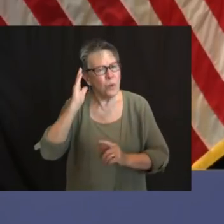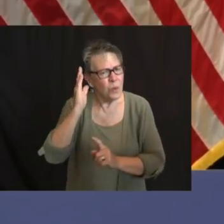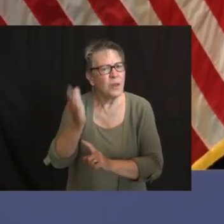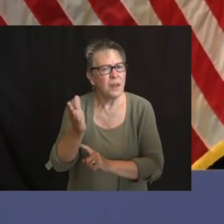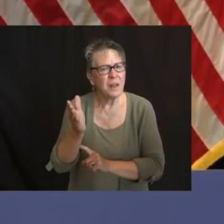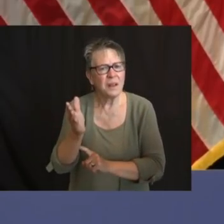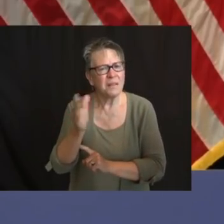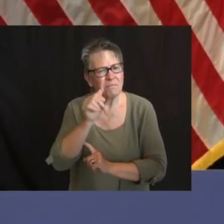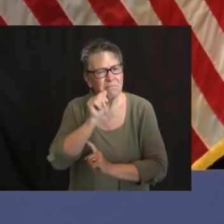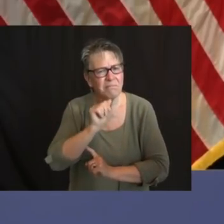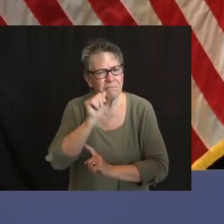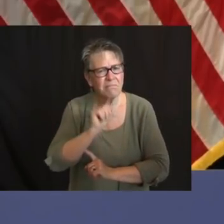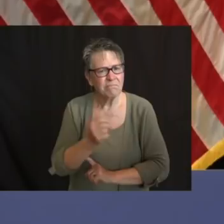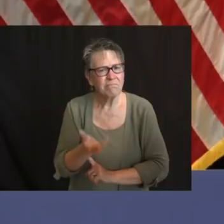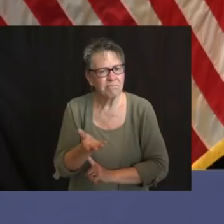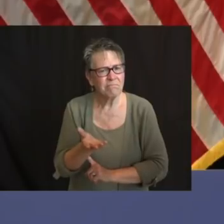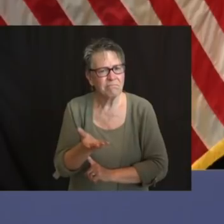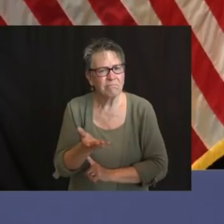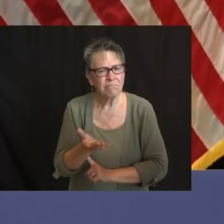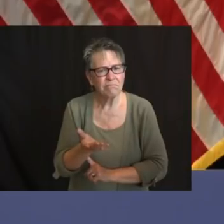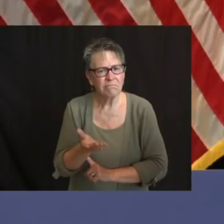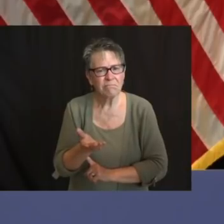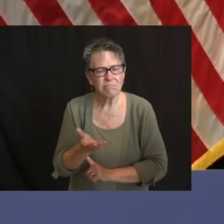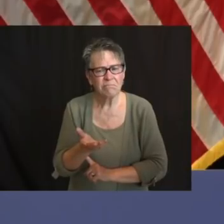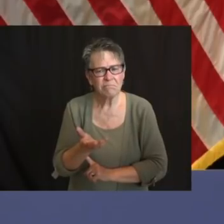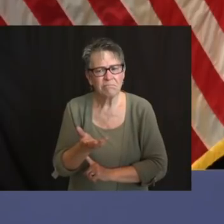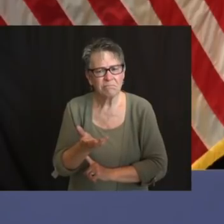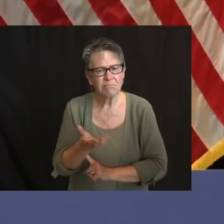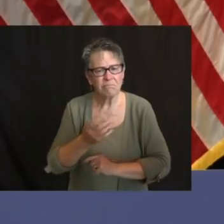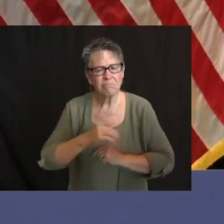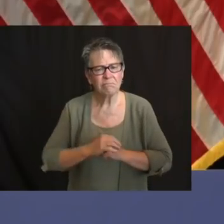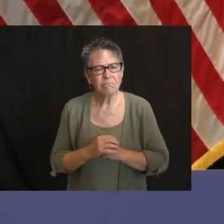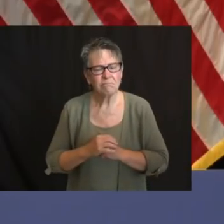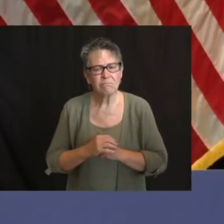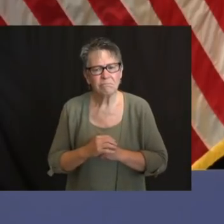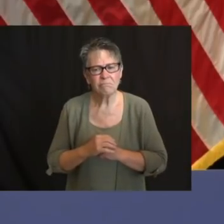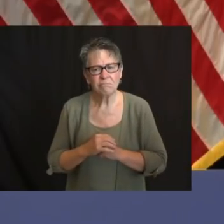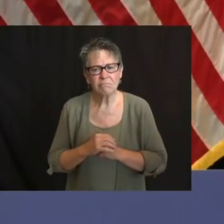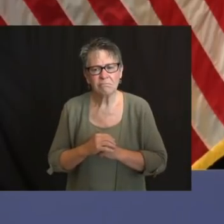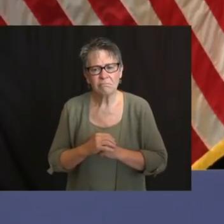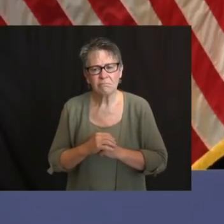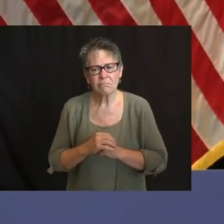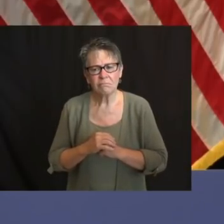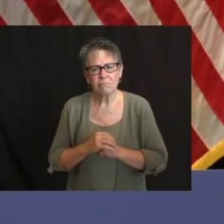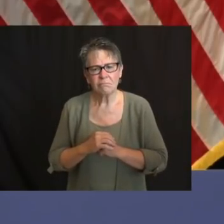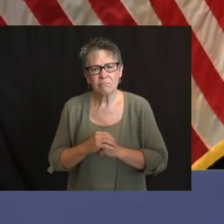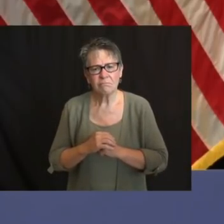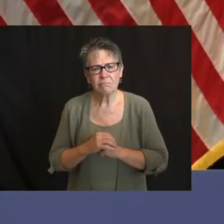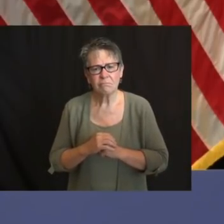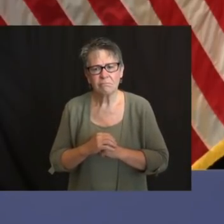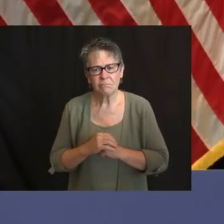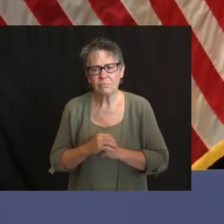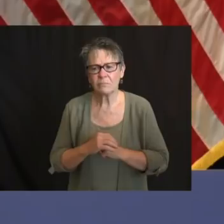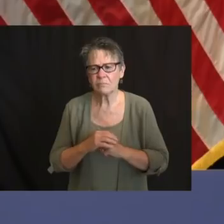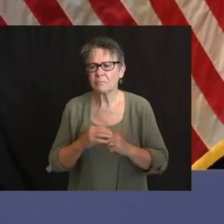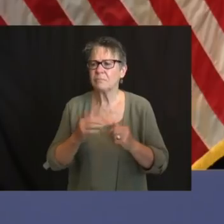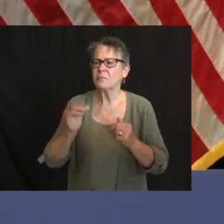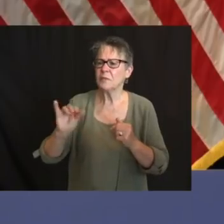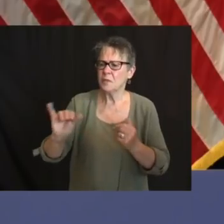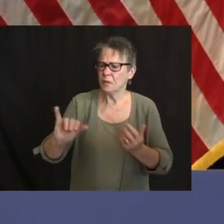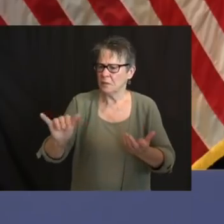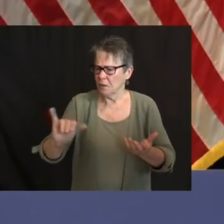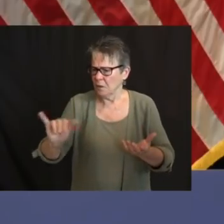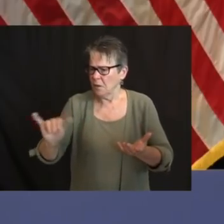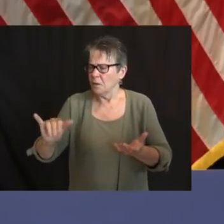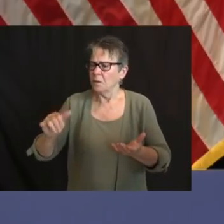so far so good, so we're going to get there. My guess is we'll be giving guidance on that sooner than later. By the way, even if the date is not sooner than later, we'll